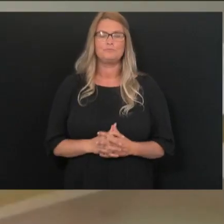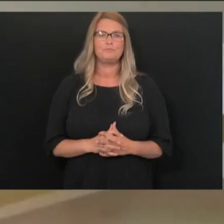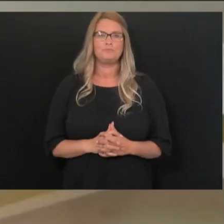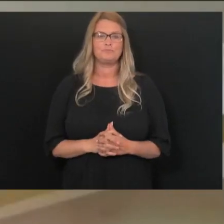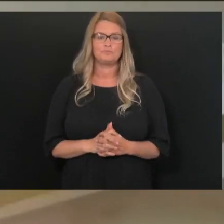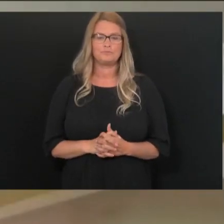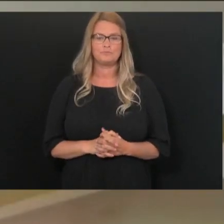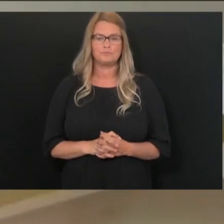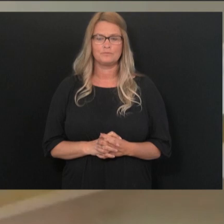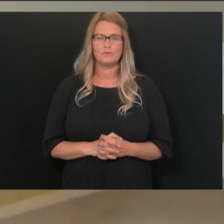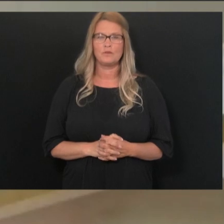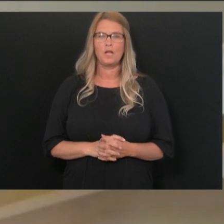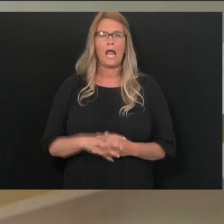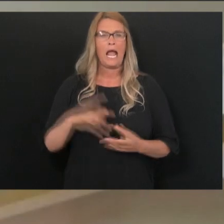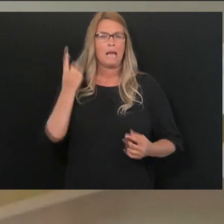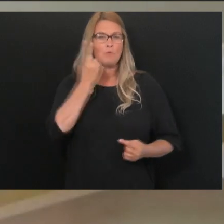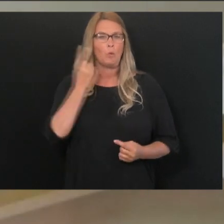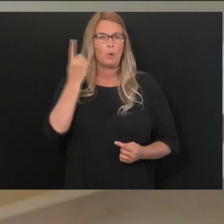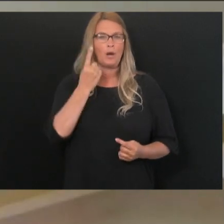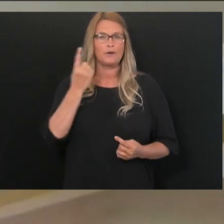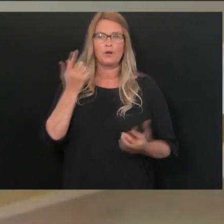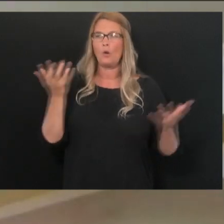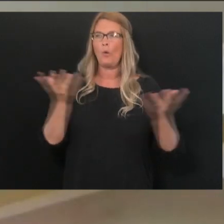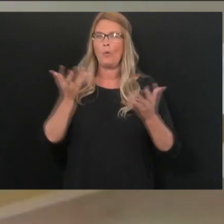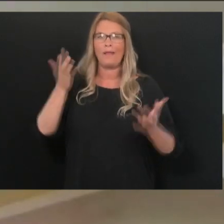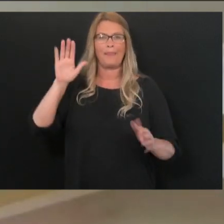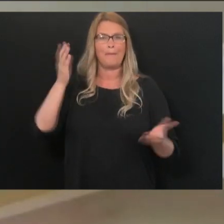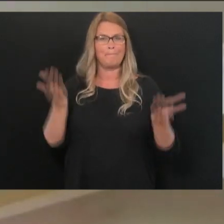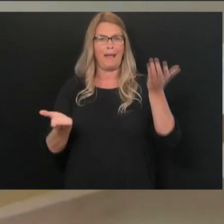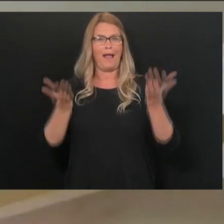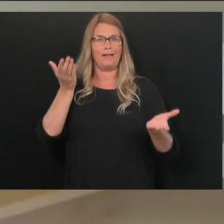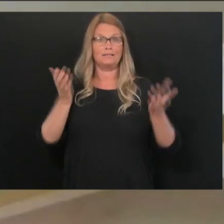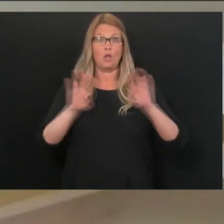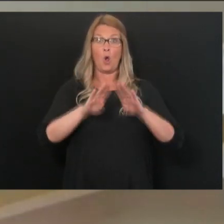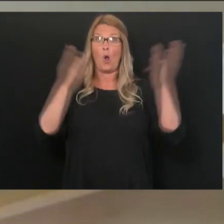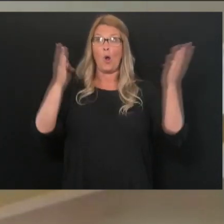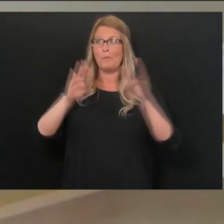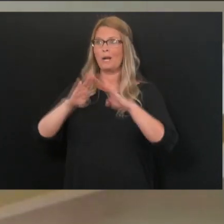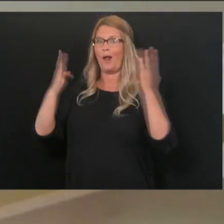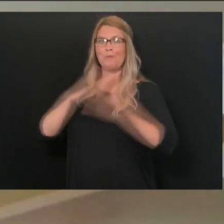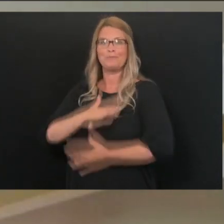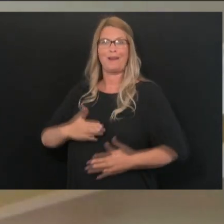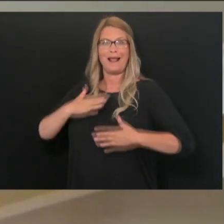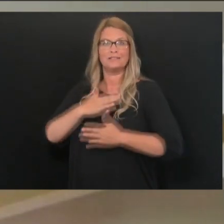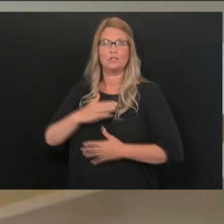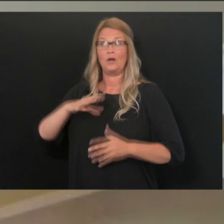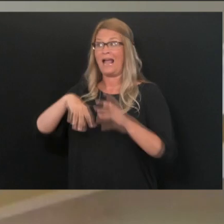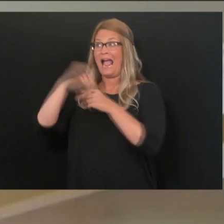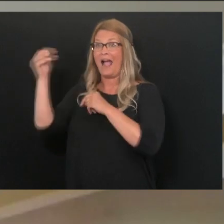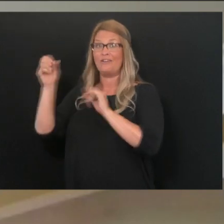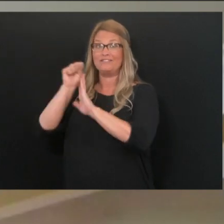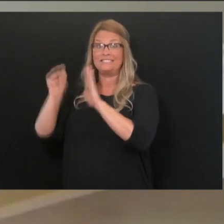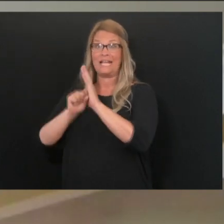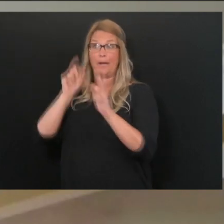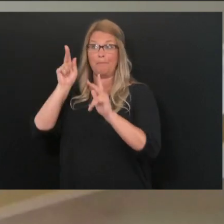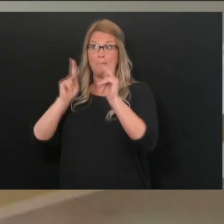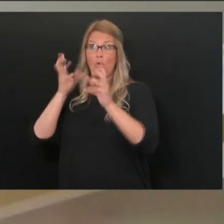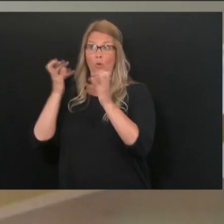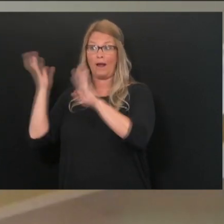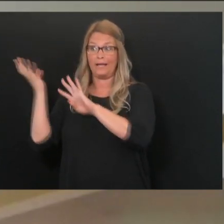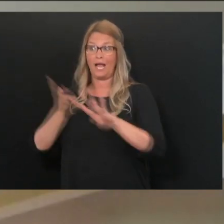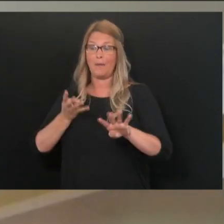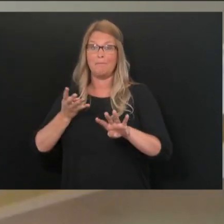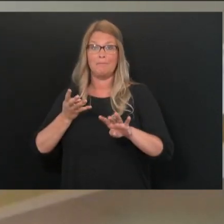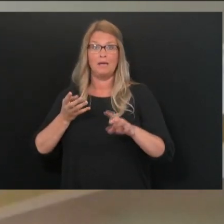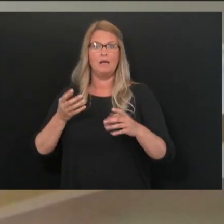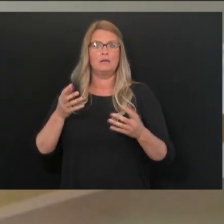about striking the balance between opening up these West Virginia attractions and people from out of state who might want to come here. For